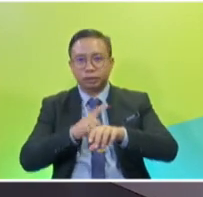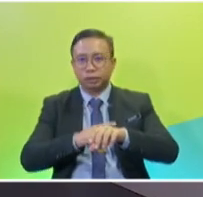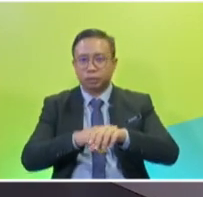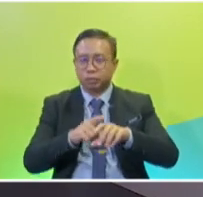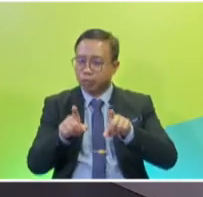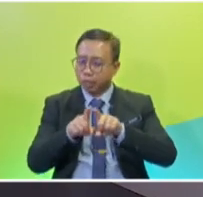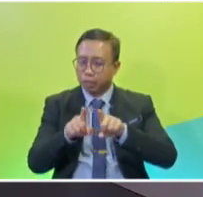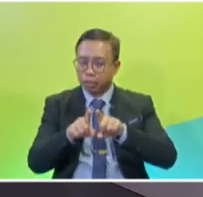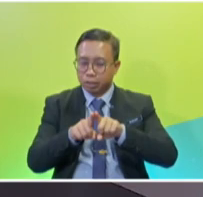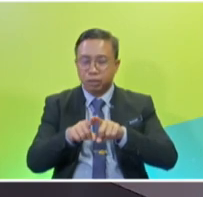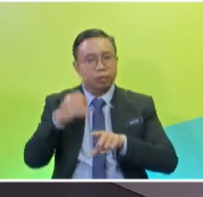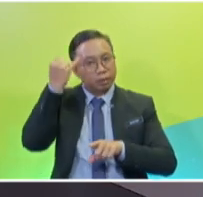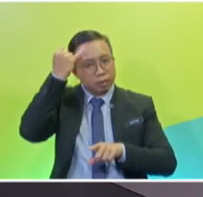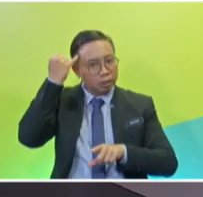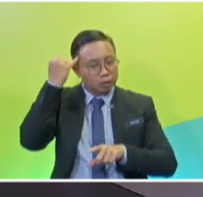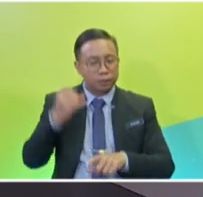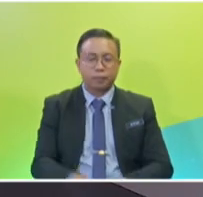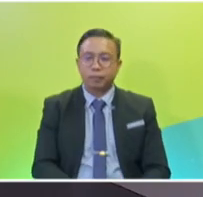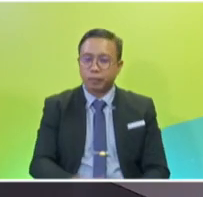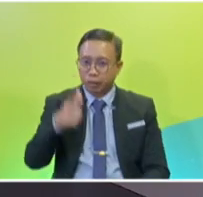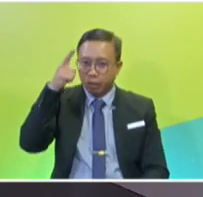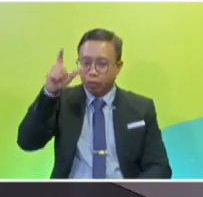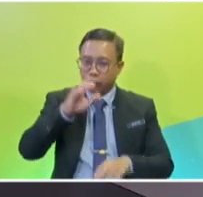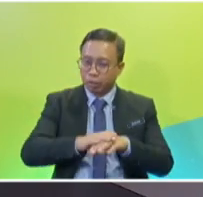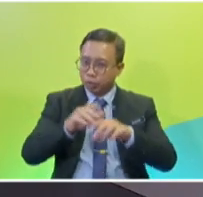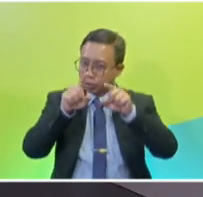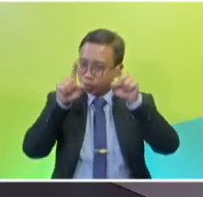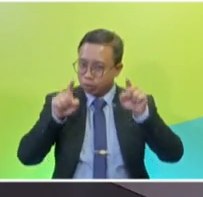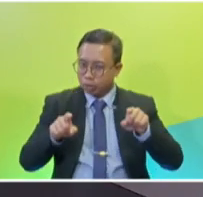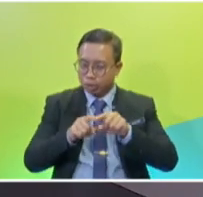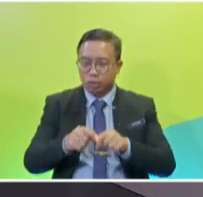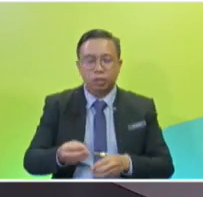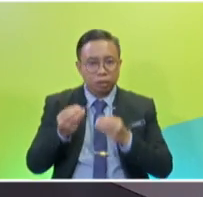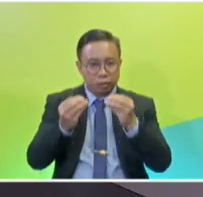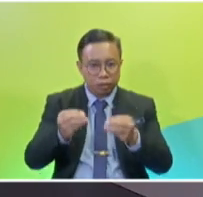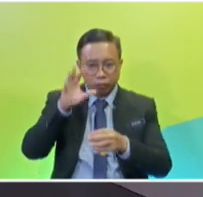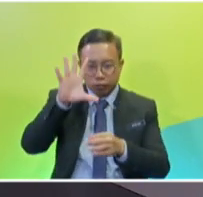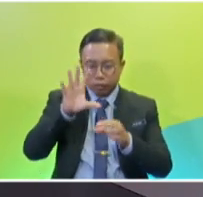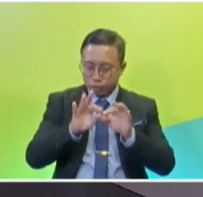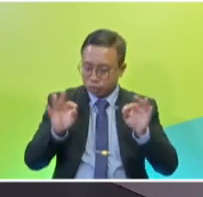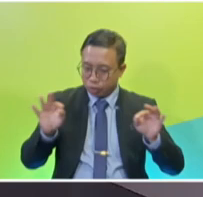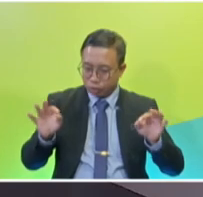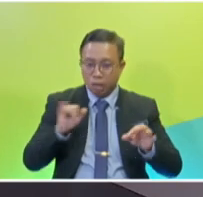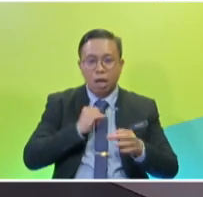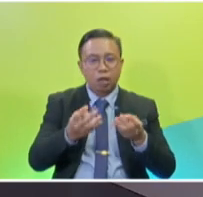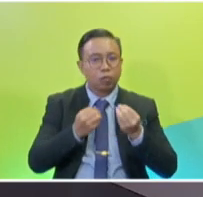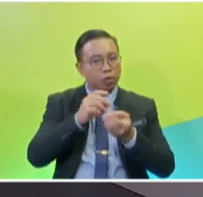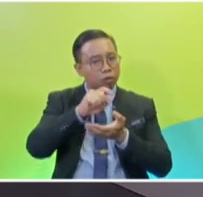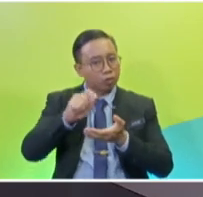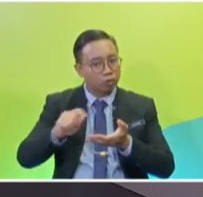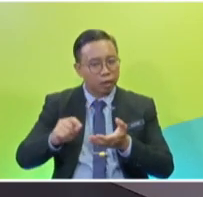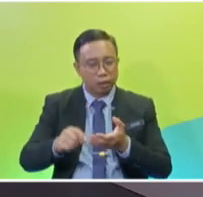paragraph. Right. All right? Mm-hmm. So having said that, when you look at the screen, now this gives you five sentences. Madam, I want to write more. Wait,